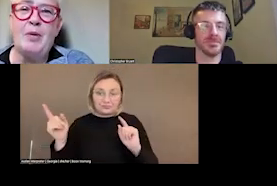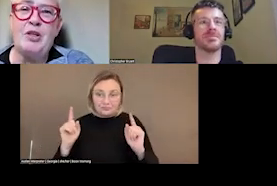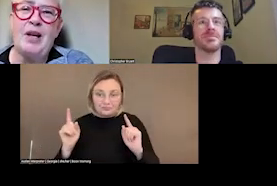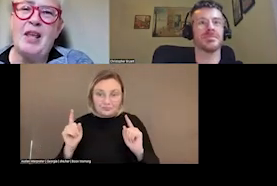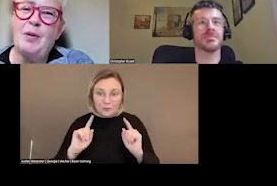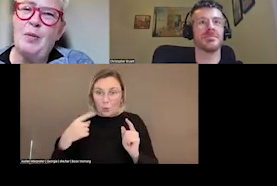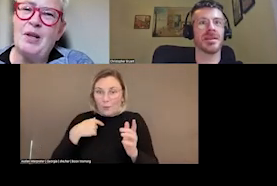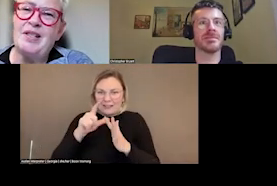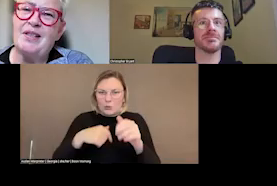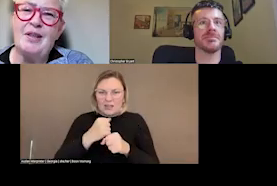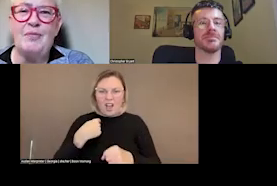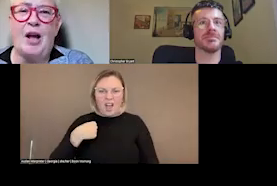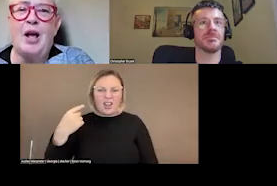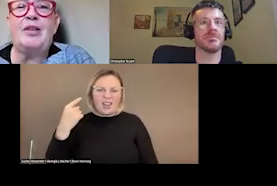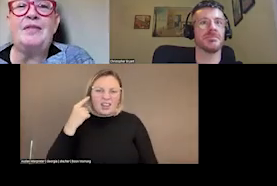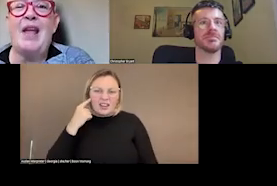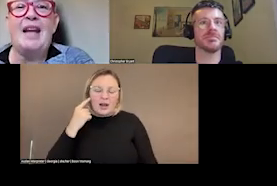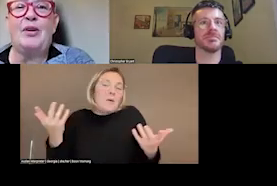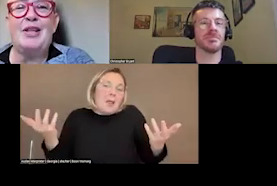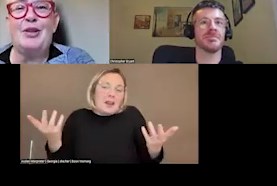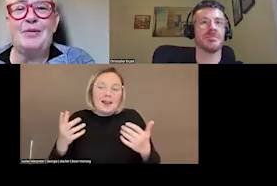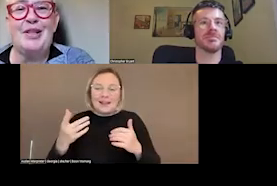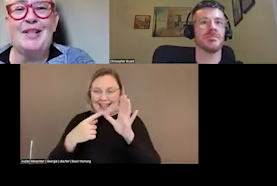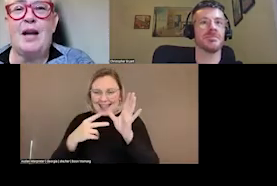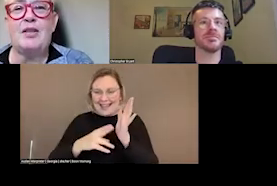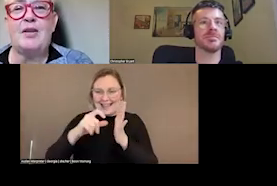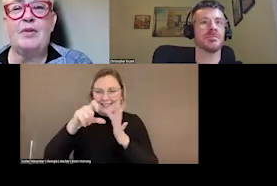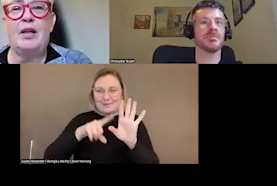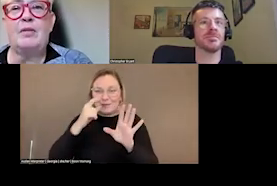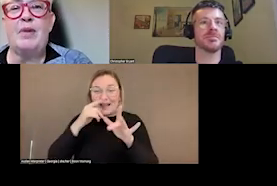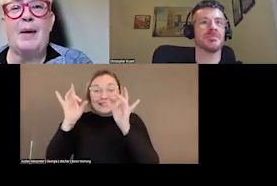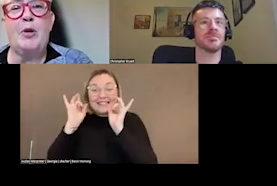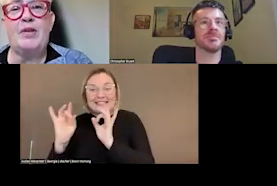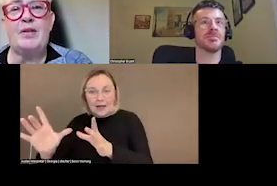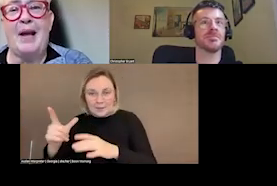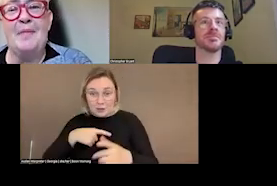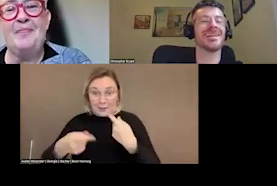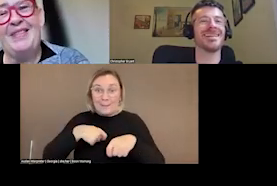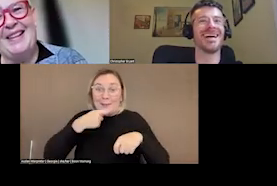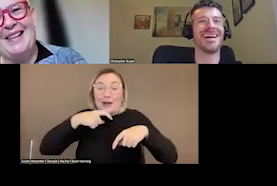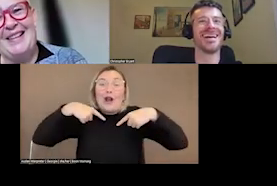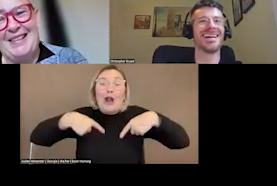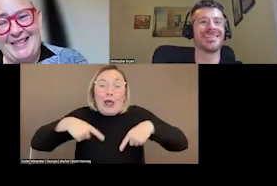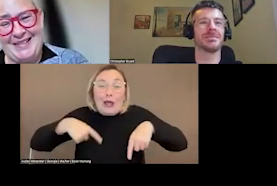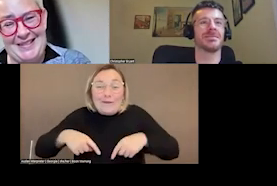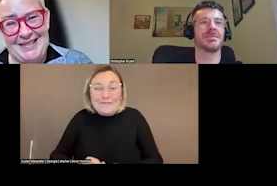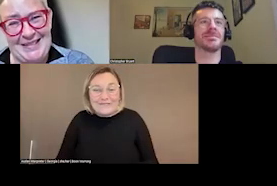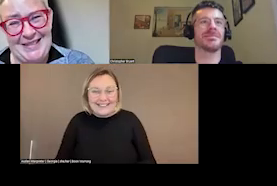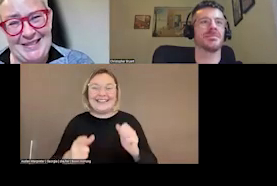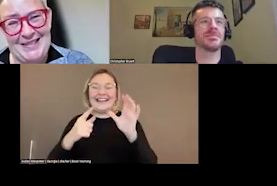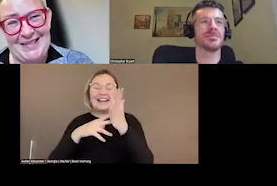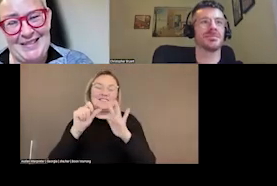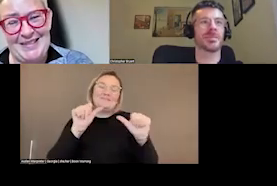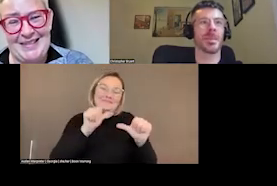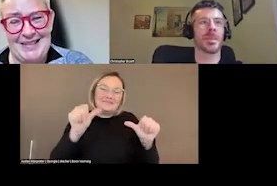about what we're doing? I think we worked. Yeah. Andy, I'll get you to start because I've become nervous. That's all right. Thank